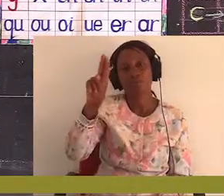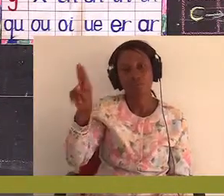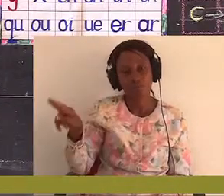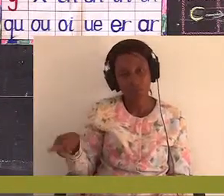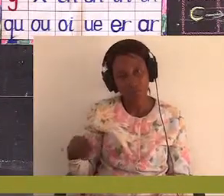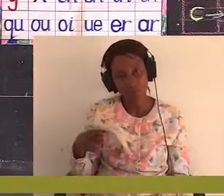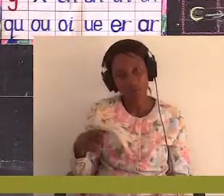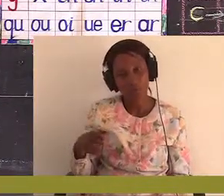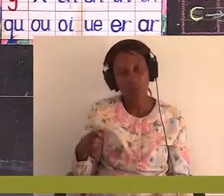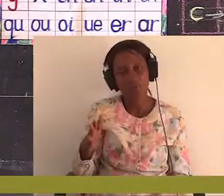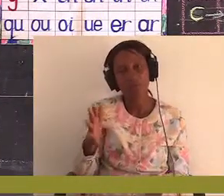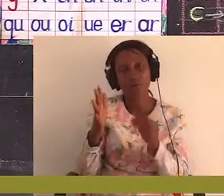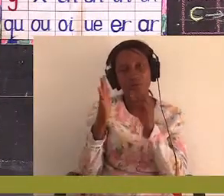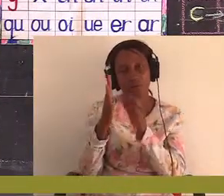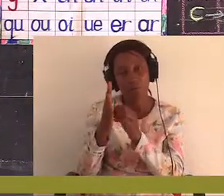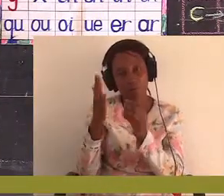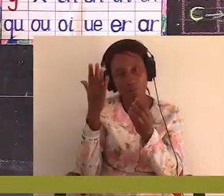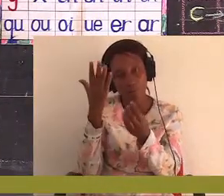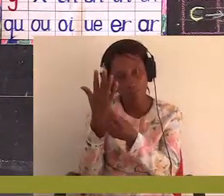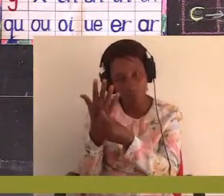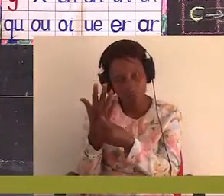new house.